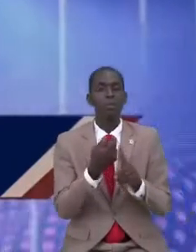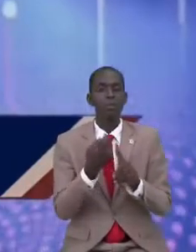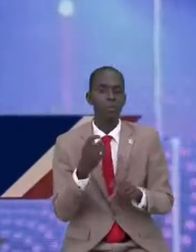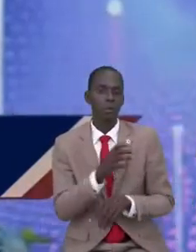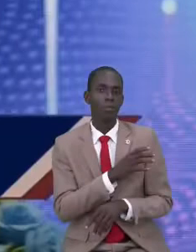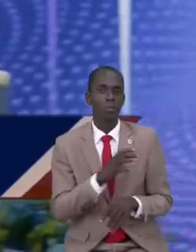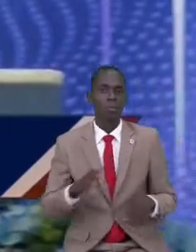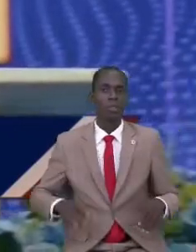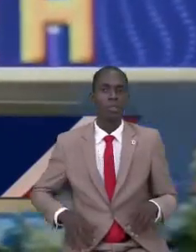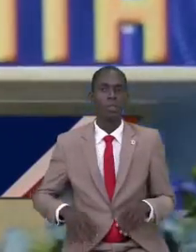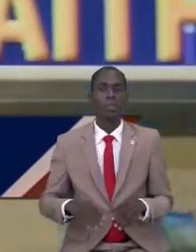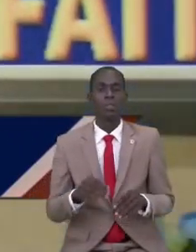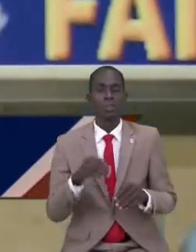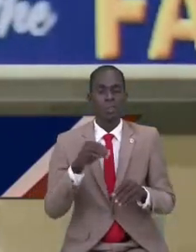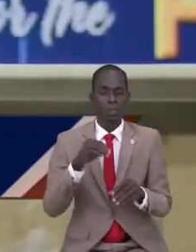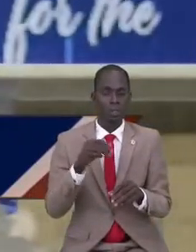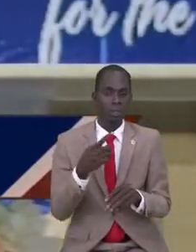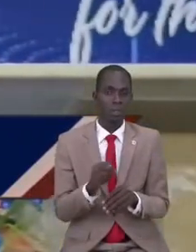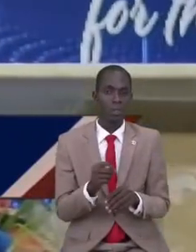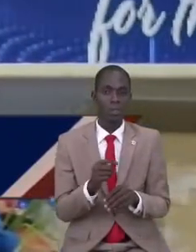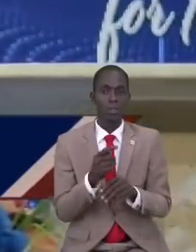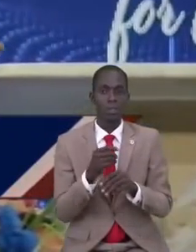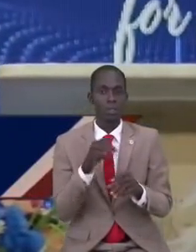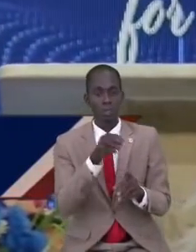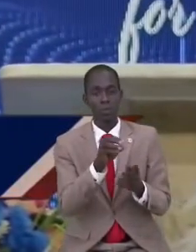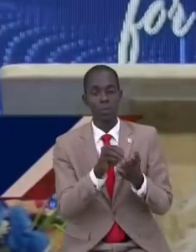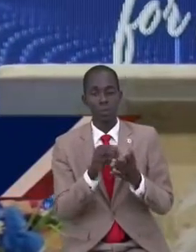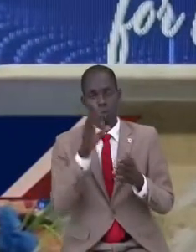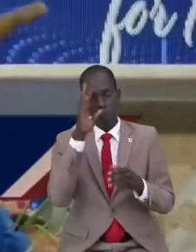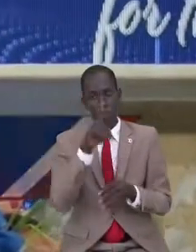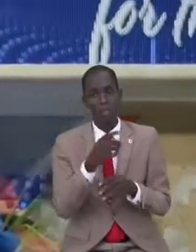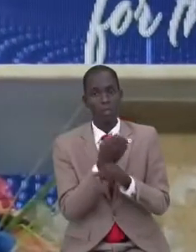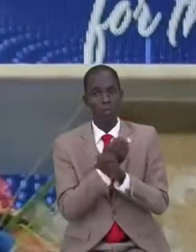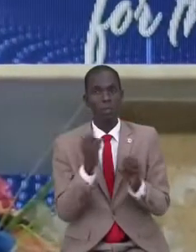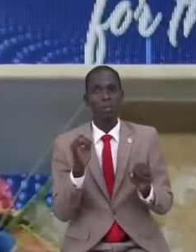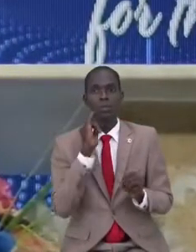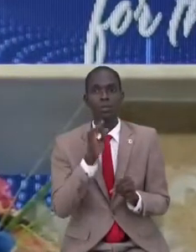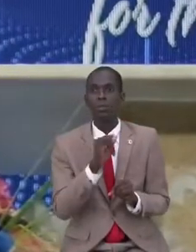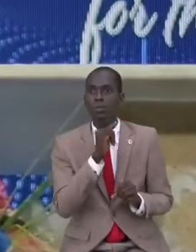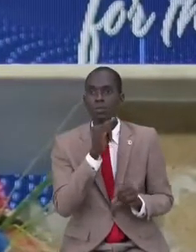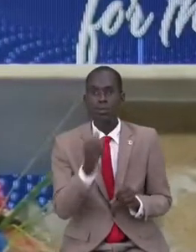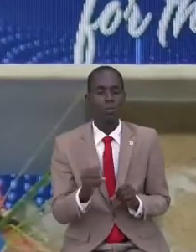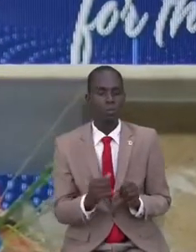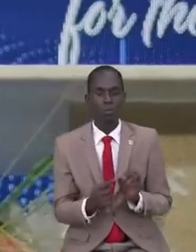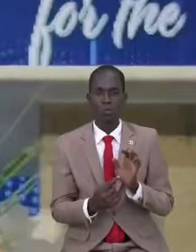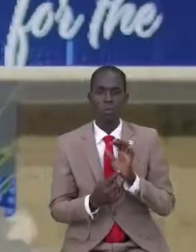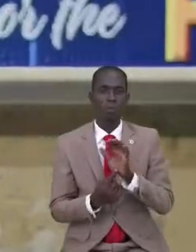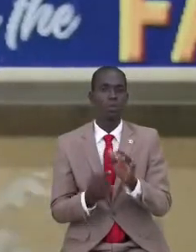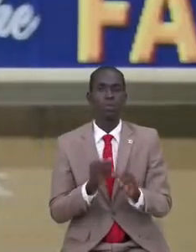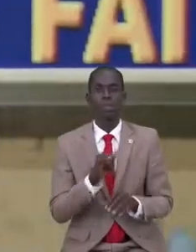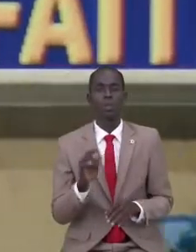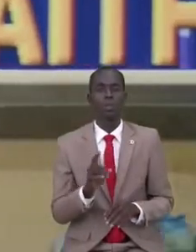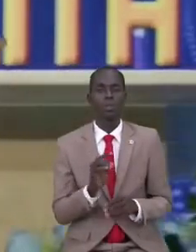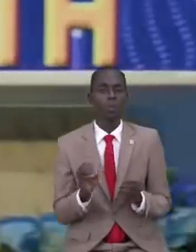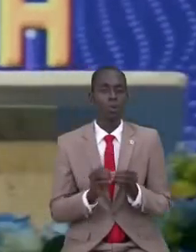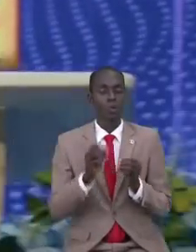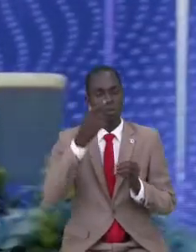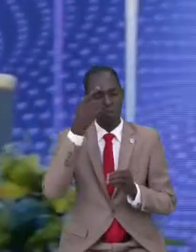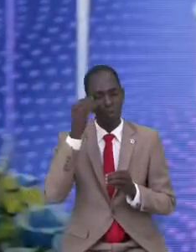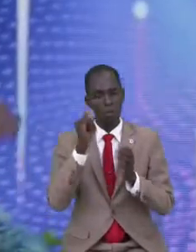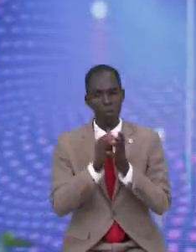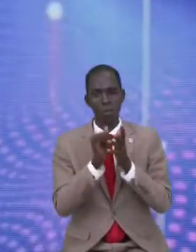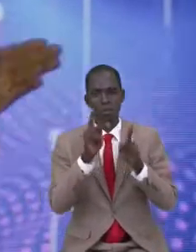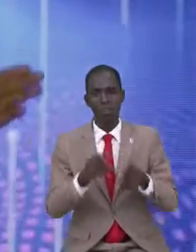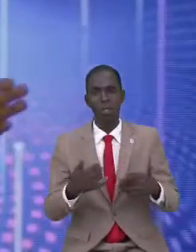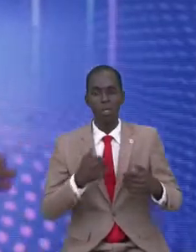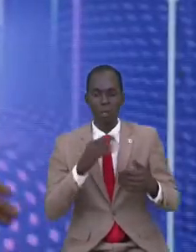Christ. His salvation is not even sure about it anymore, because he has been